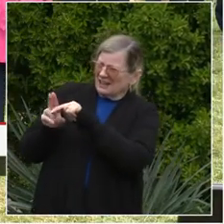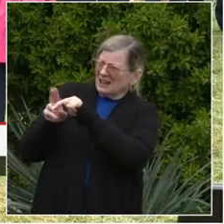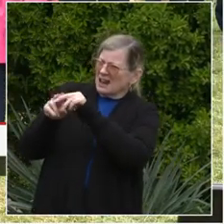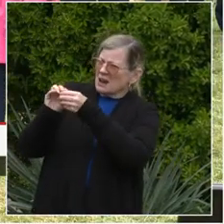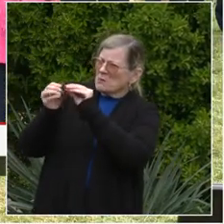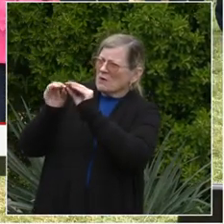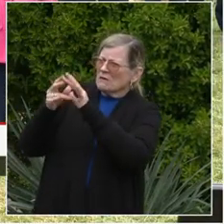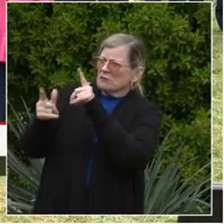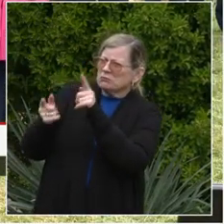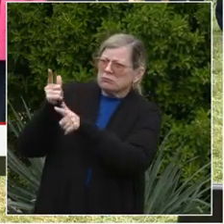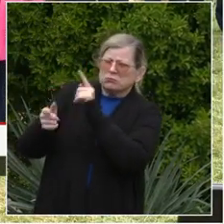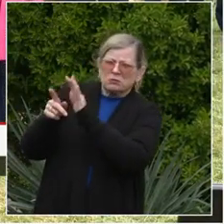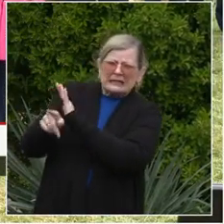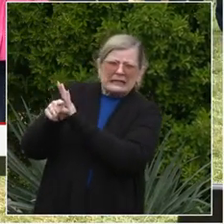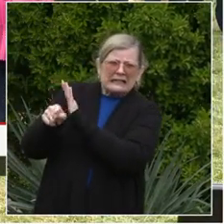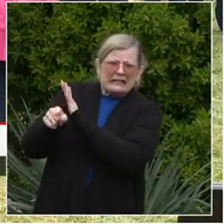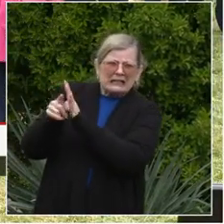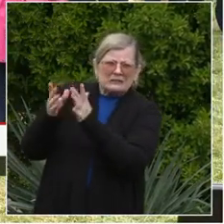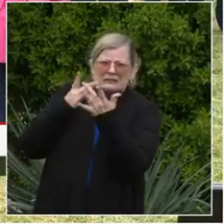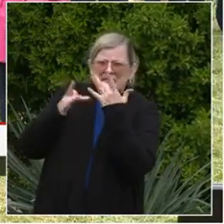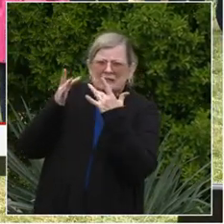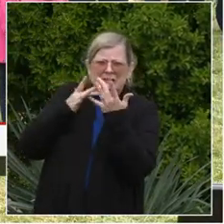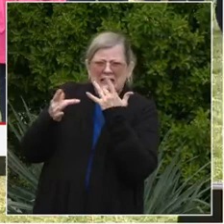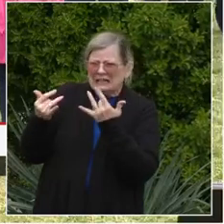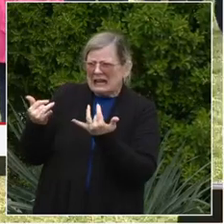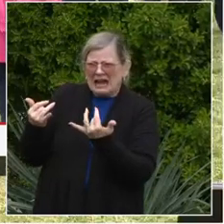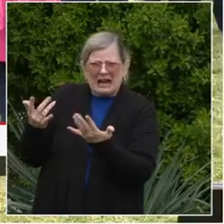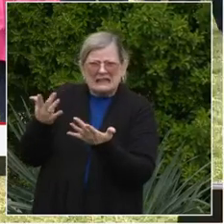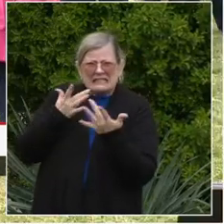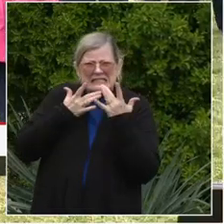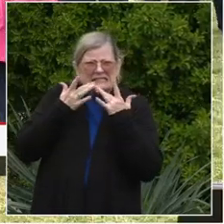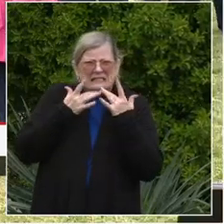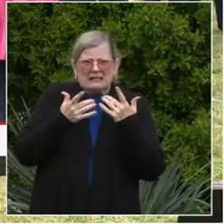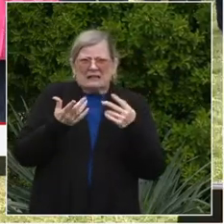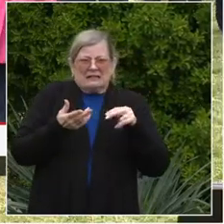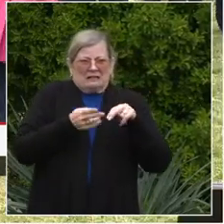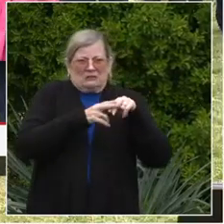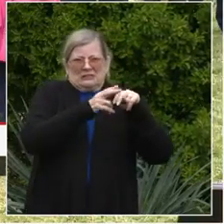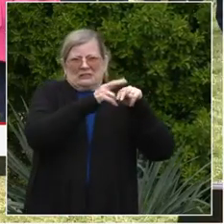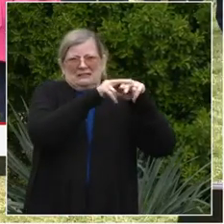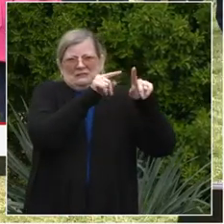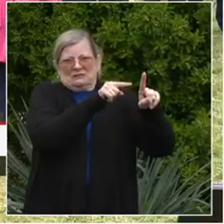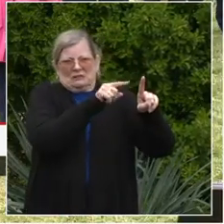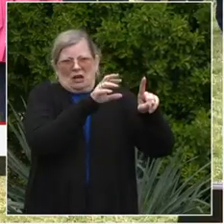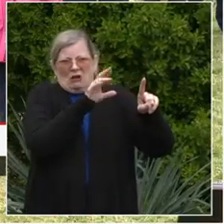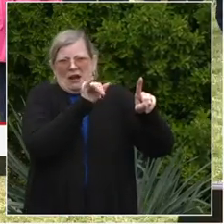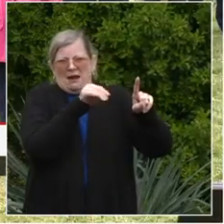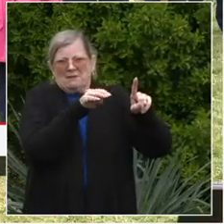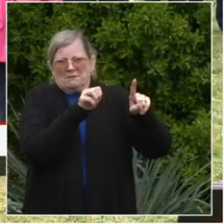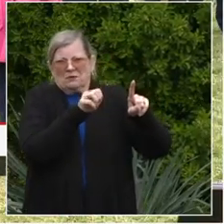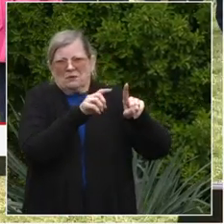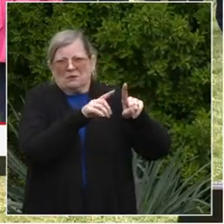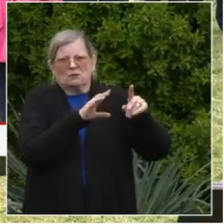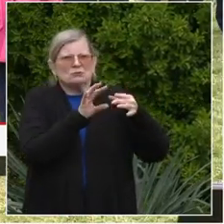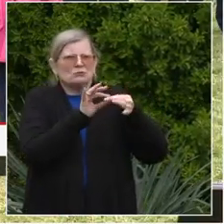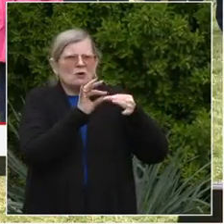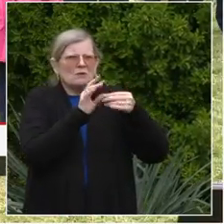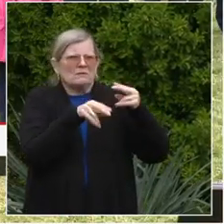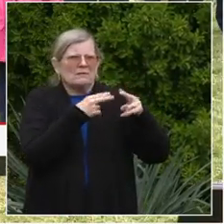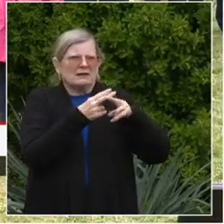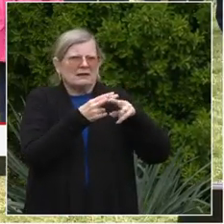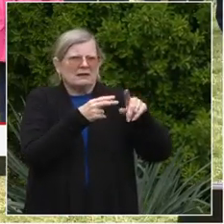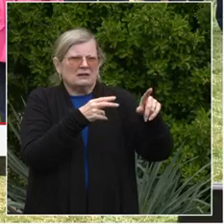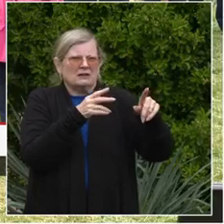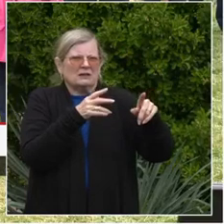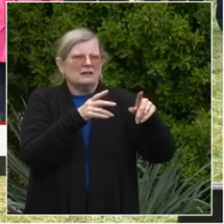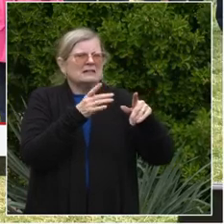new officers? Yeah, so let's talk about the uptick in crime real quick, and then we'll talk about the staffing shortages. So right now, when we talk about